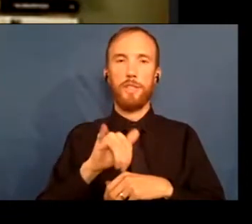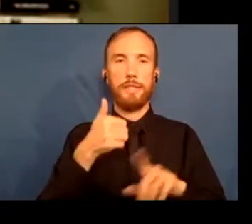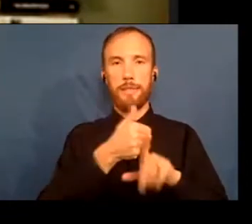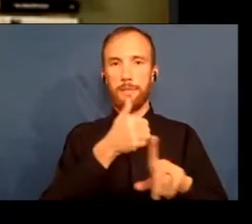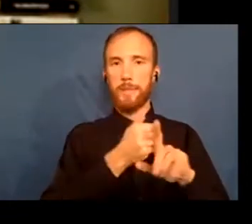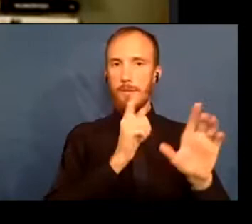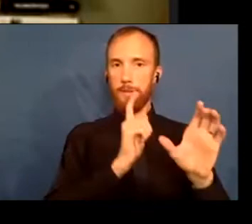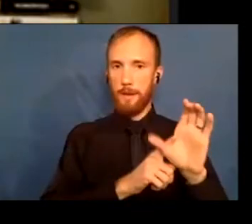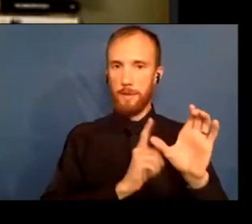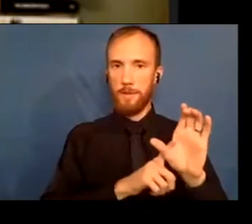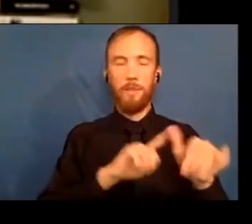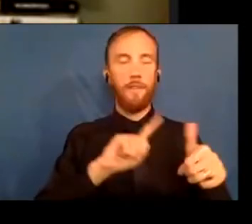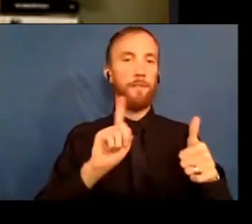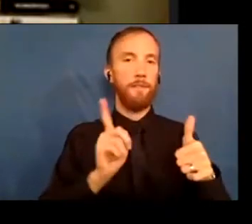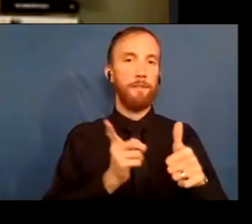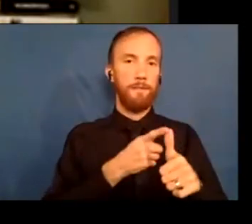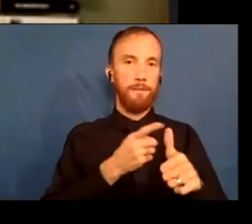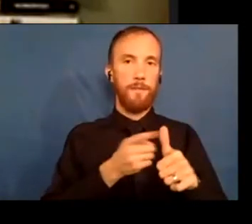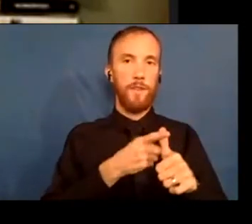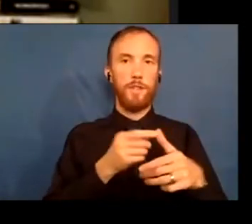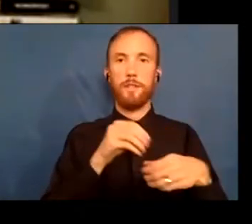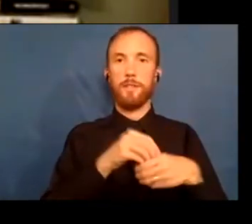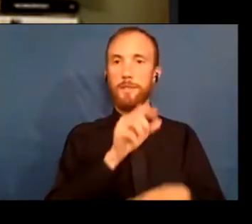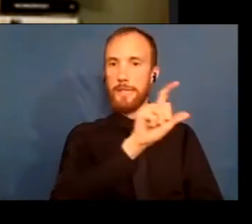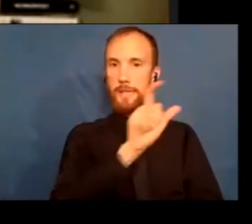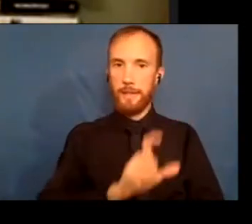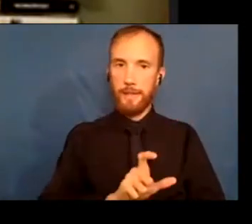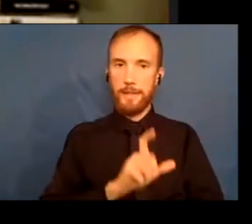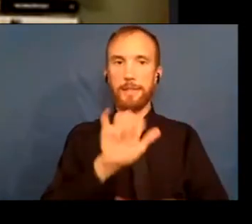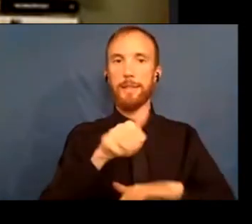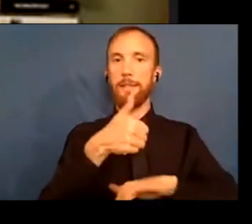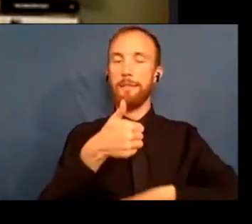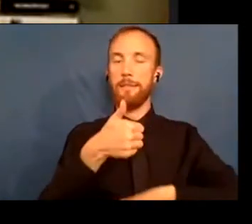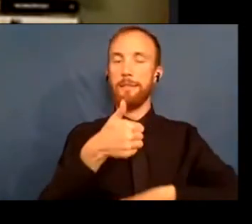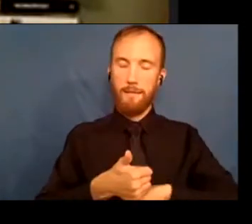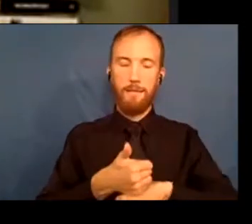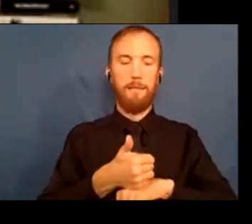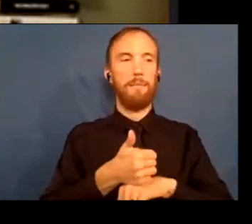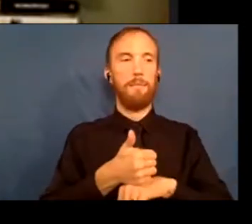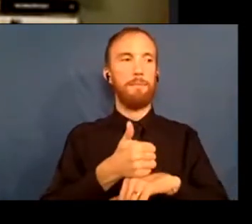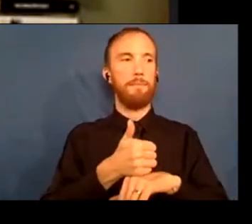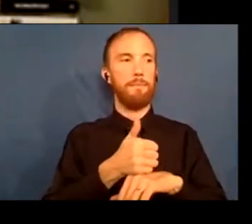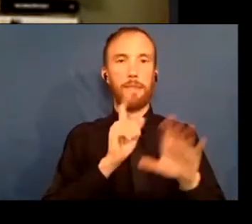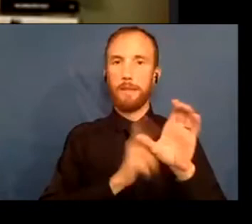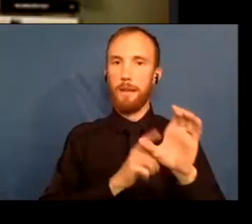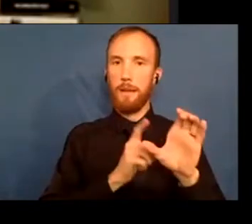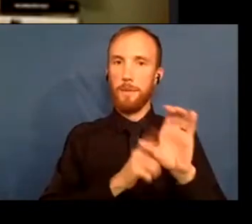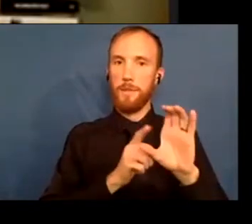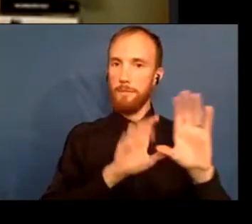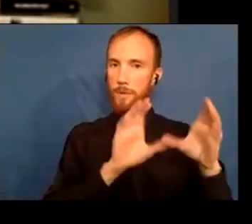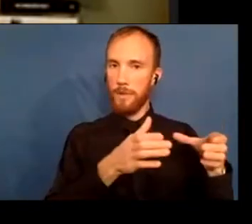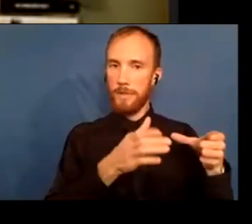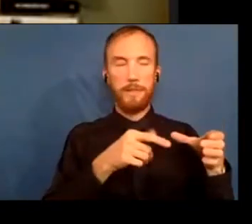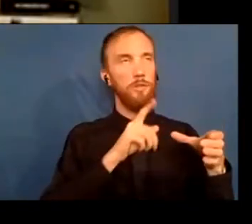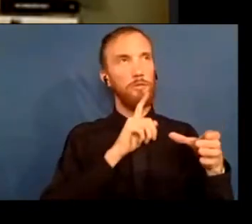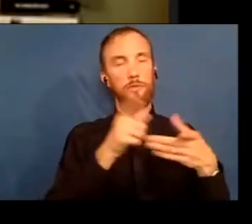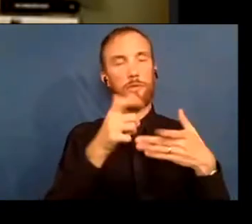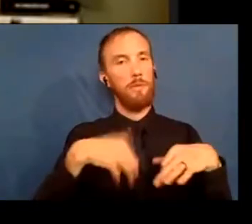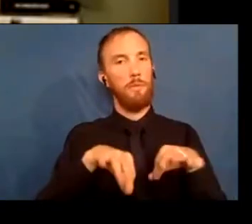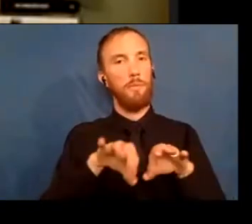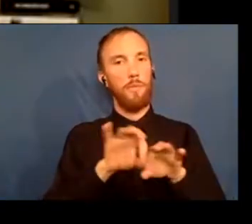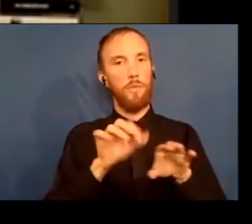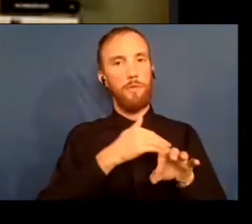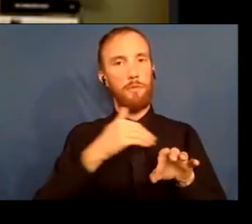of Italy. He founded the Communist Party. He was a very important member of the